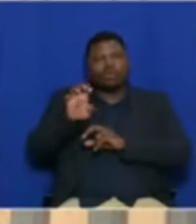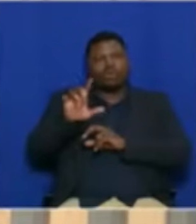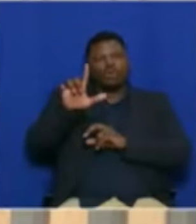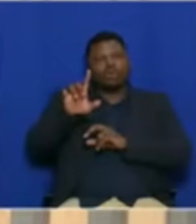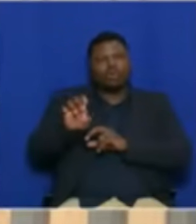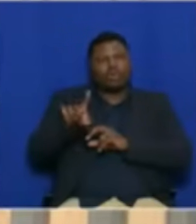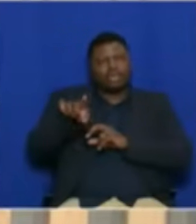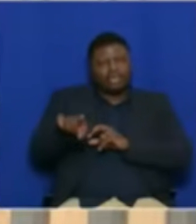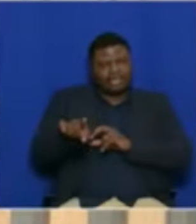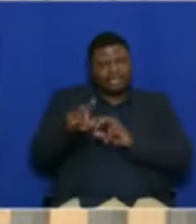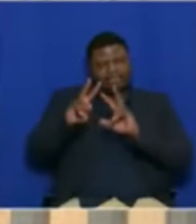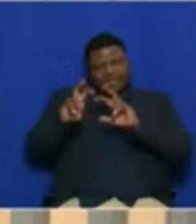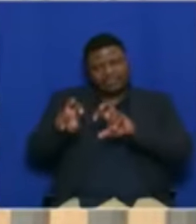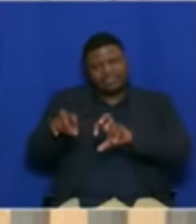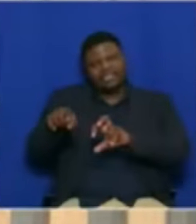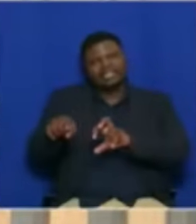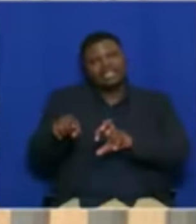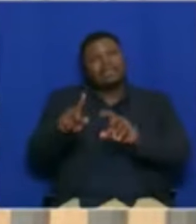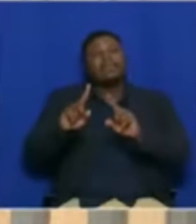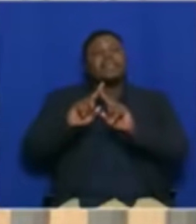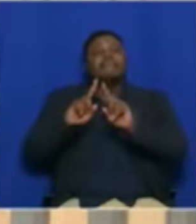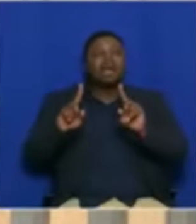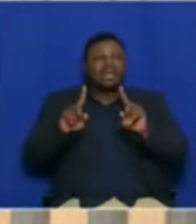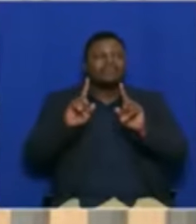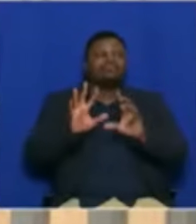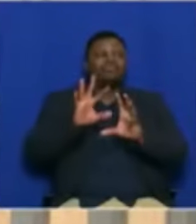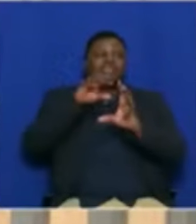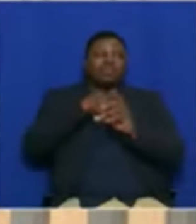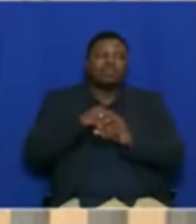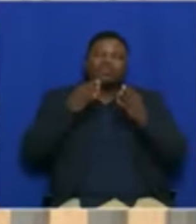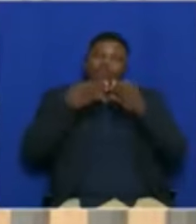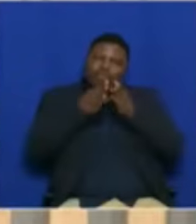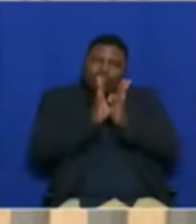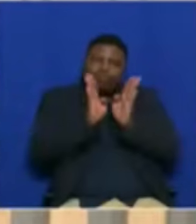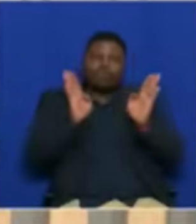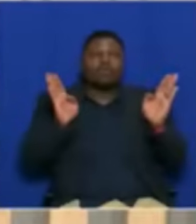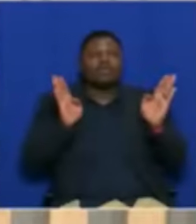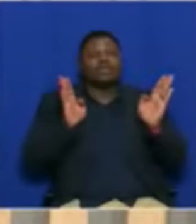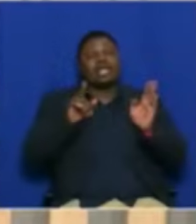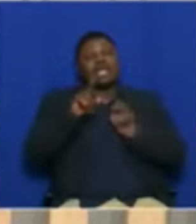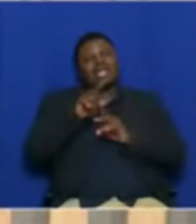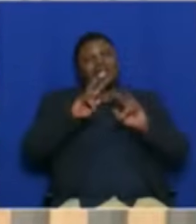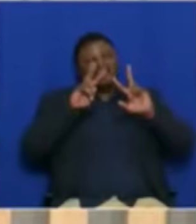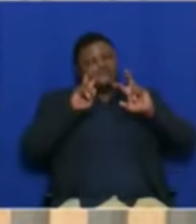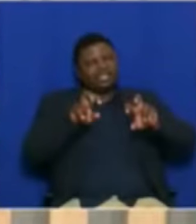broader investigation, as you say, with many legs. So we are trying to find